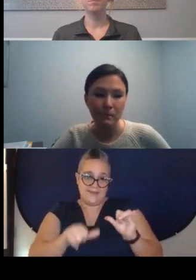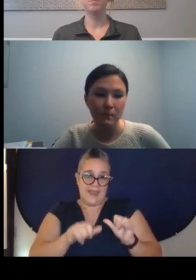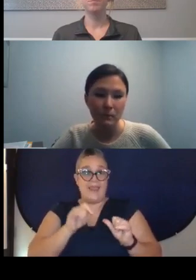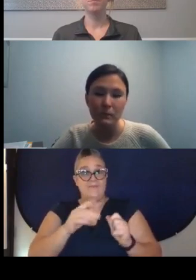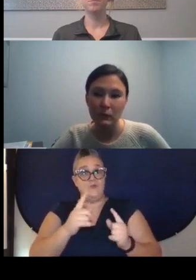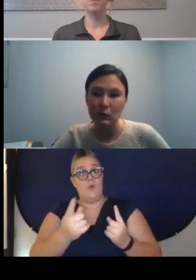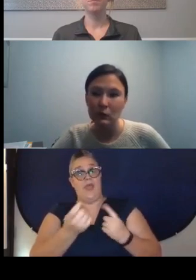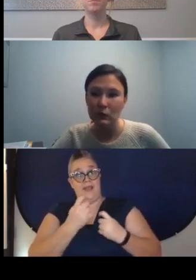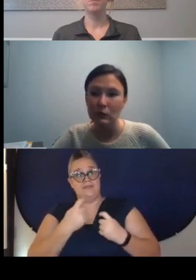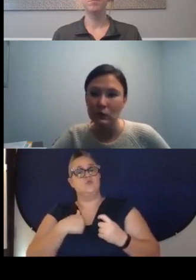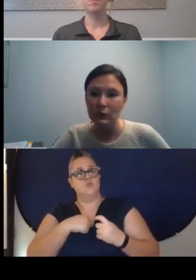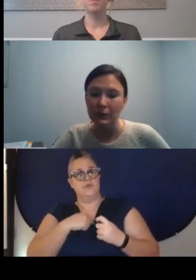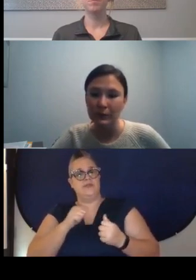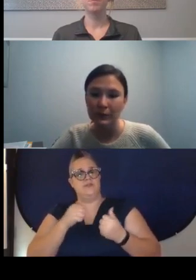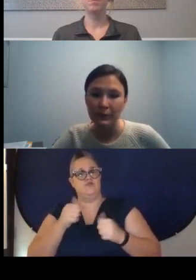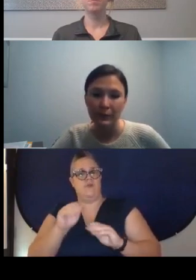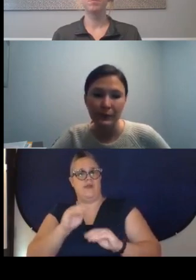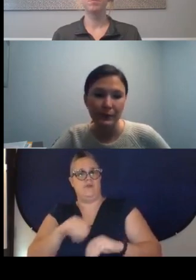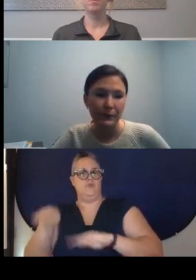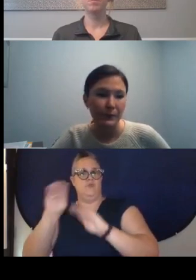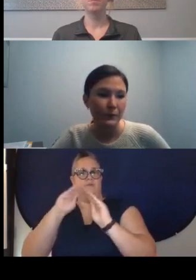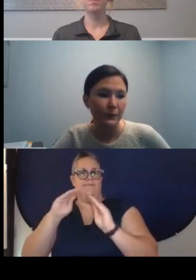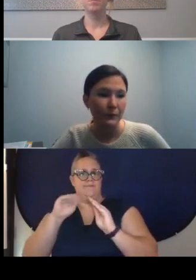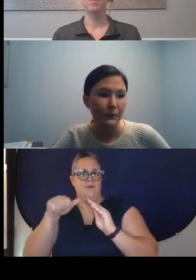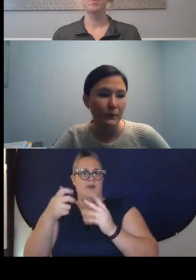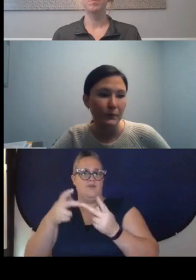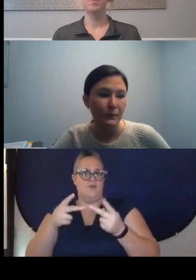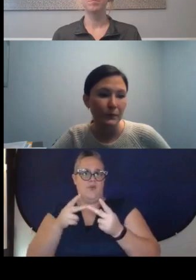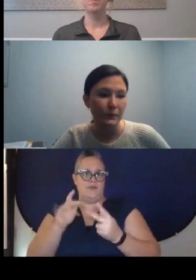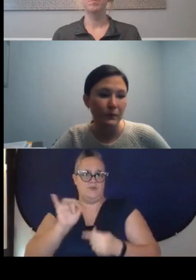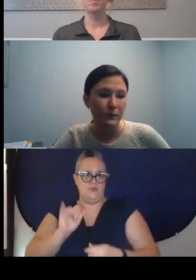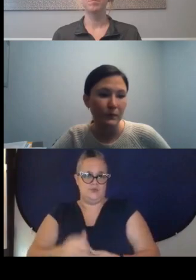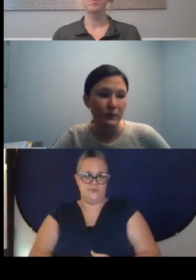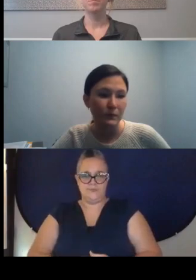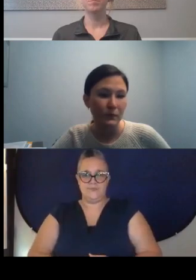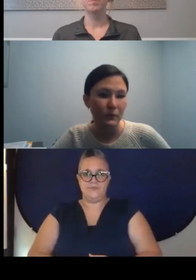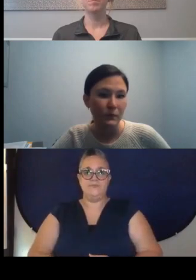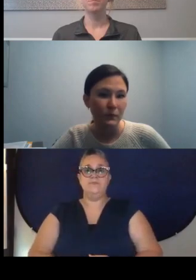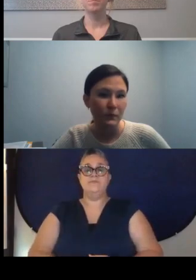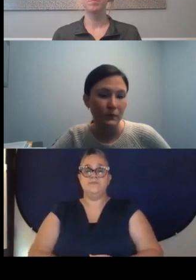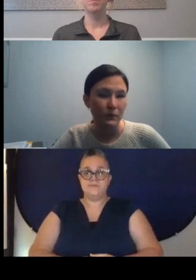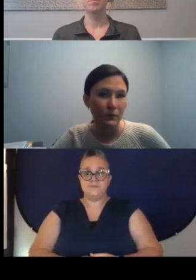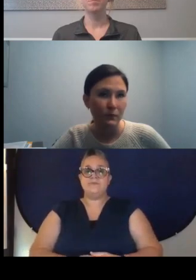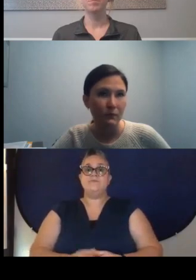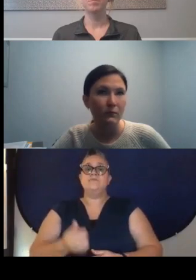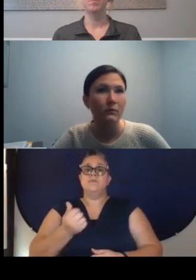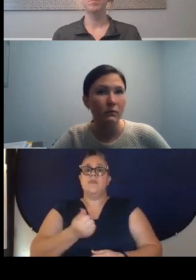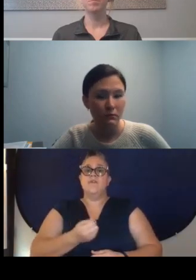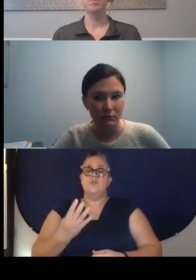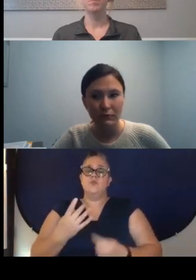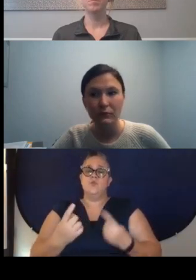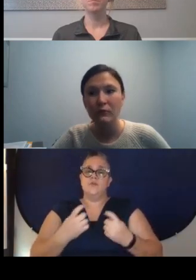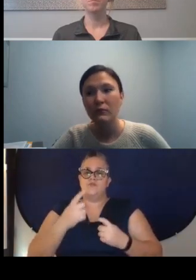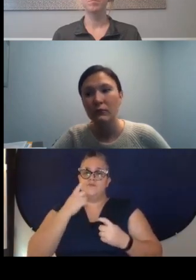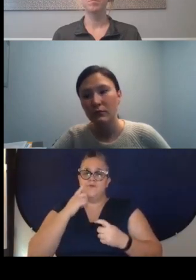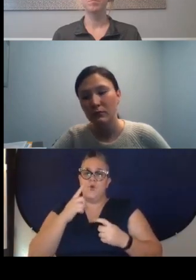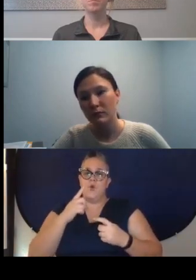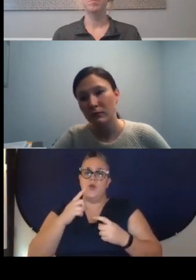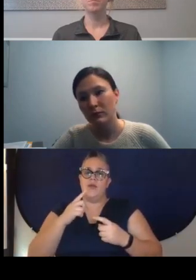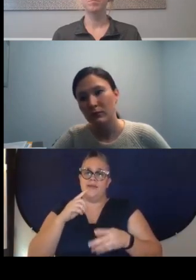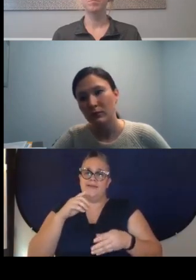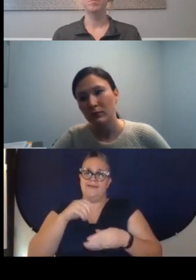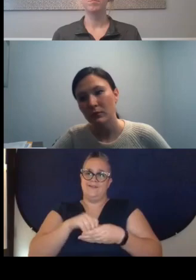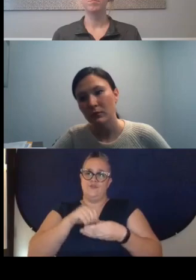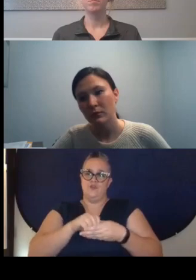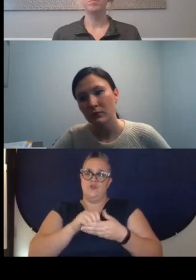Okay. Next questions. We had a few questions on internal mobility, and one specific question on if you